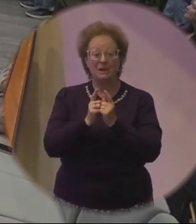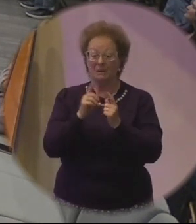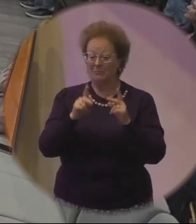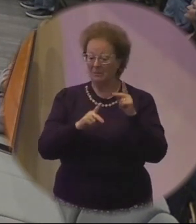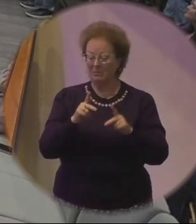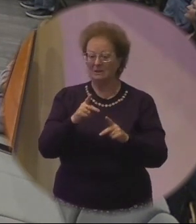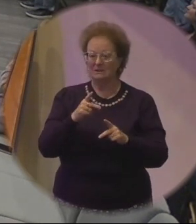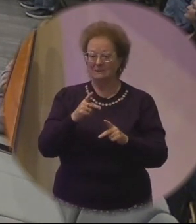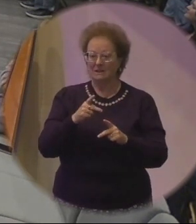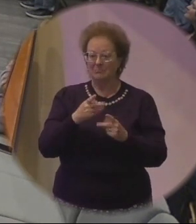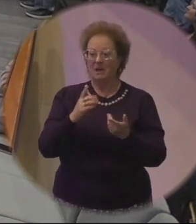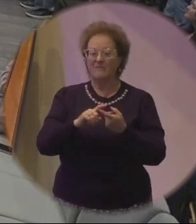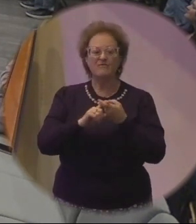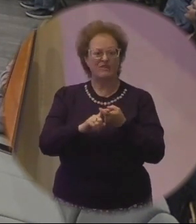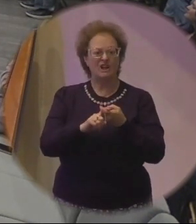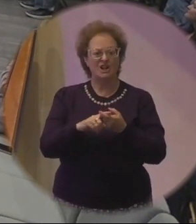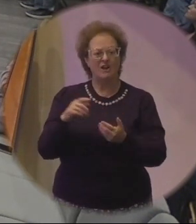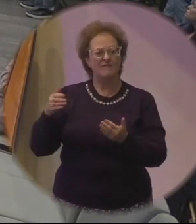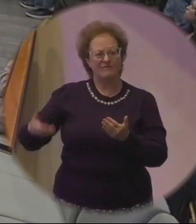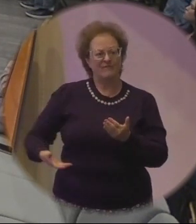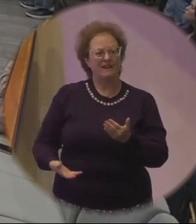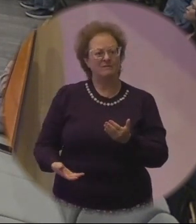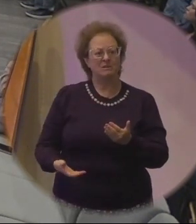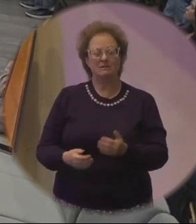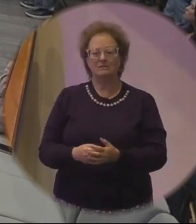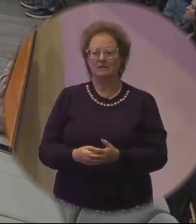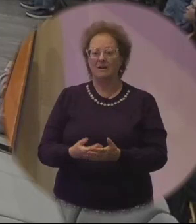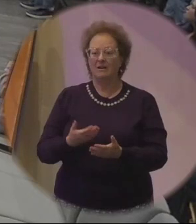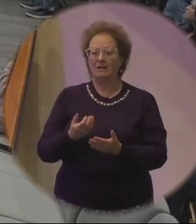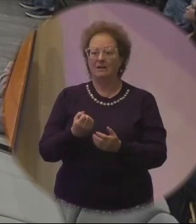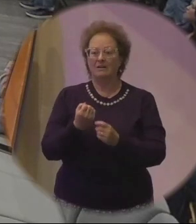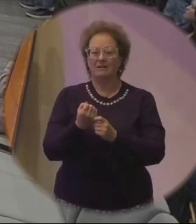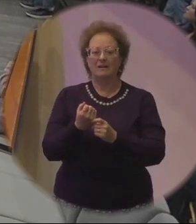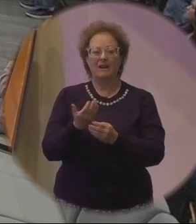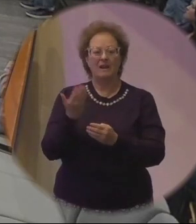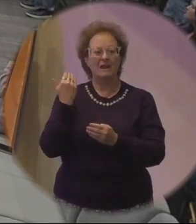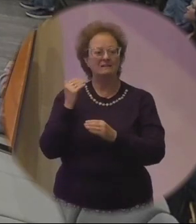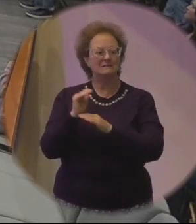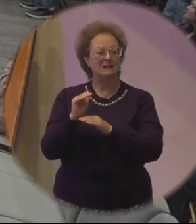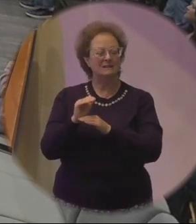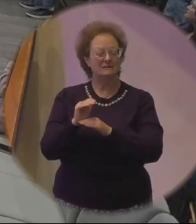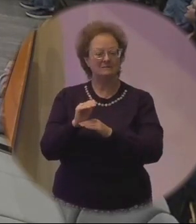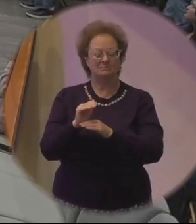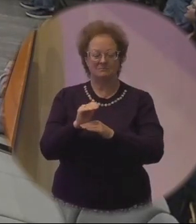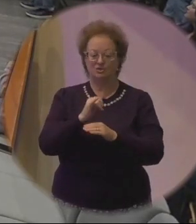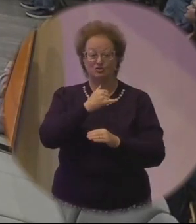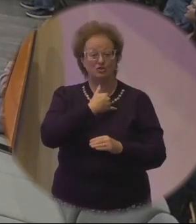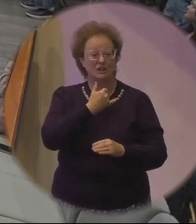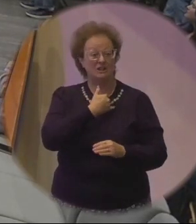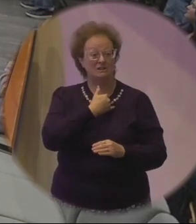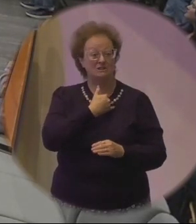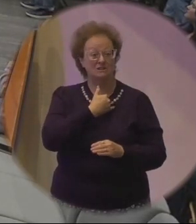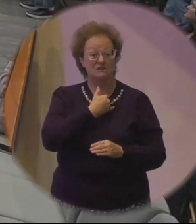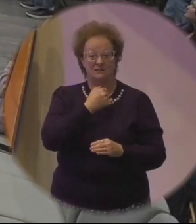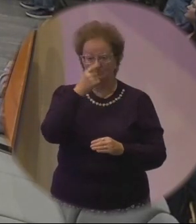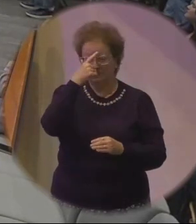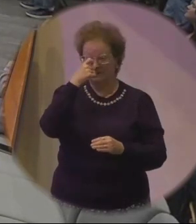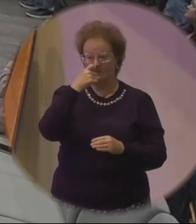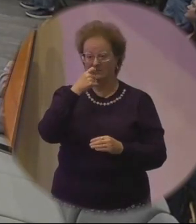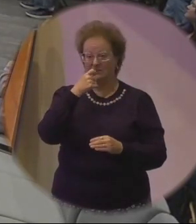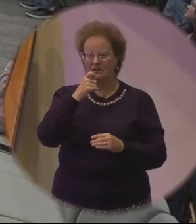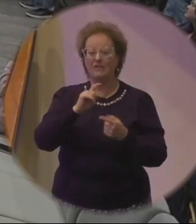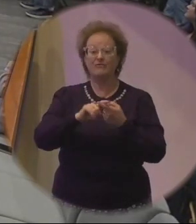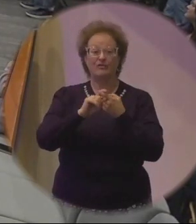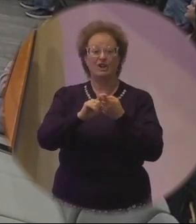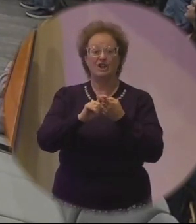"So-and-so invited me here. That's why I'm here." Last night, we had a young man named Josh who said, "I'm here tonight because somebody